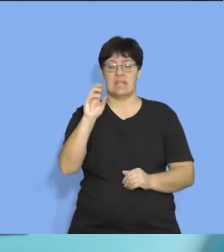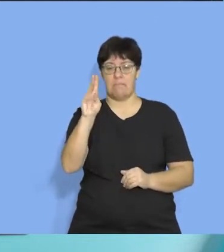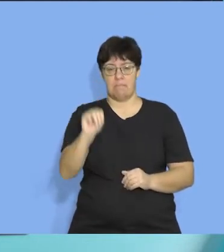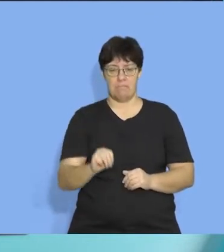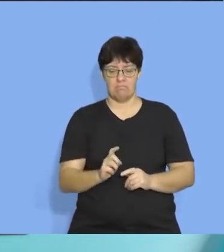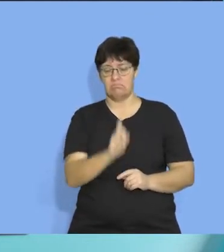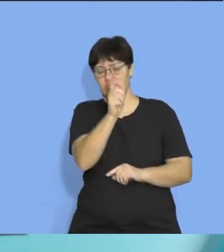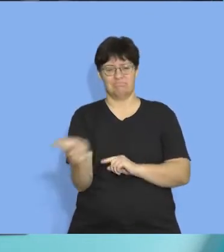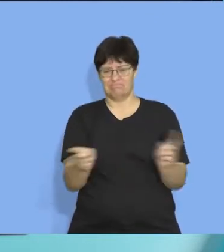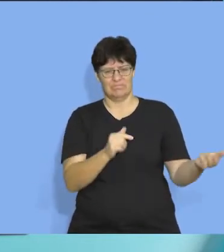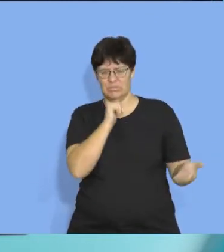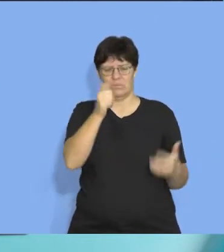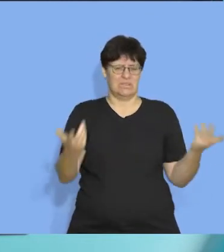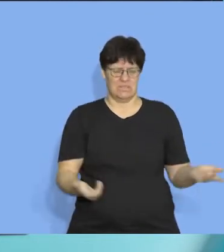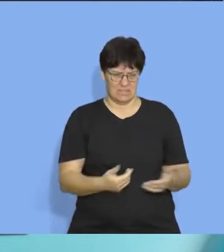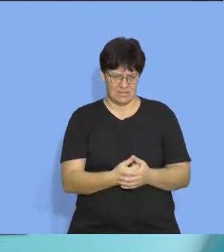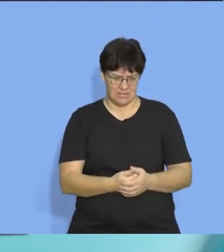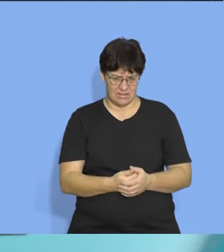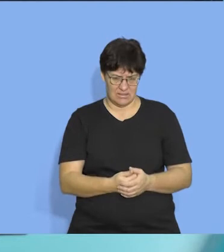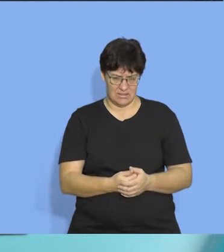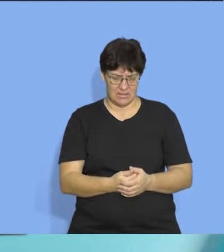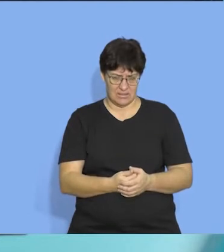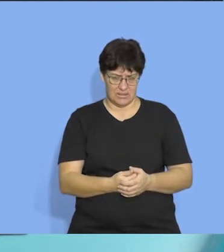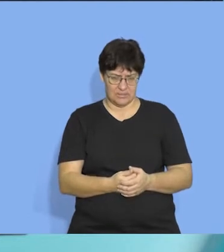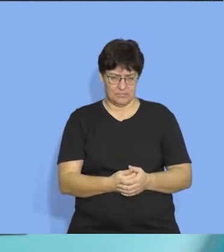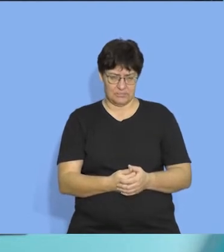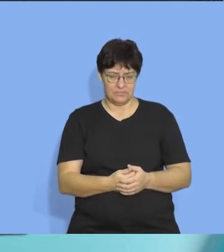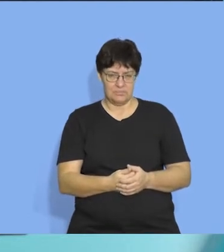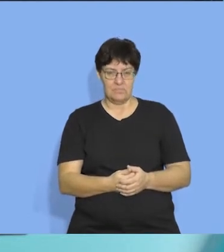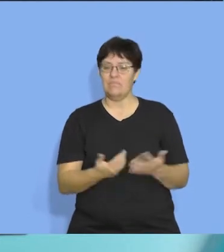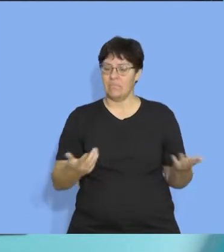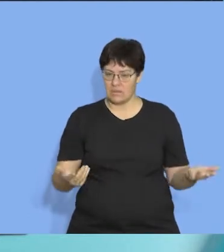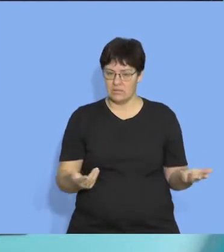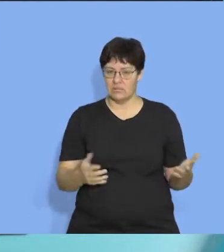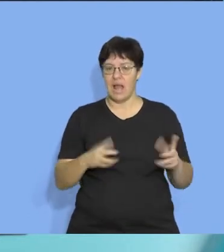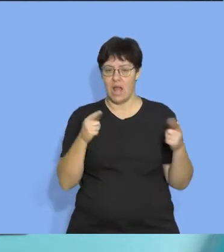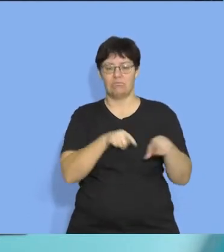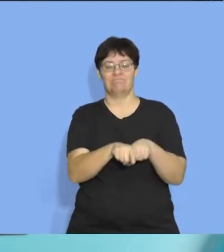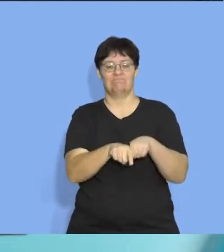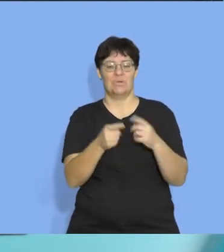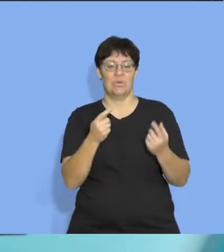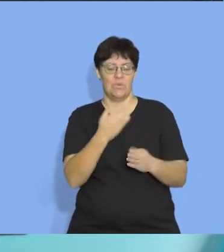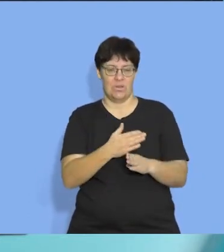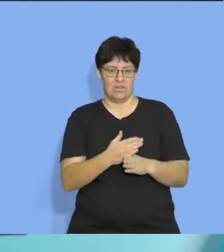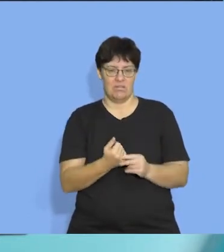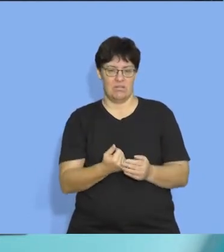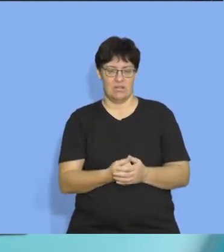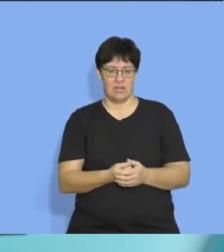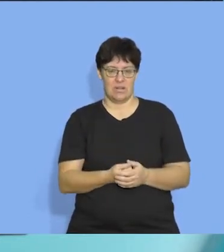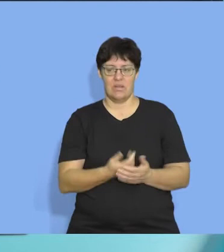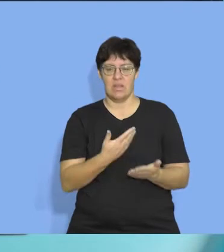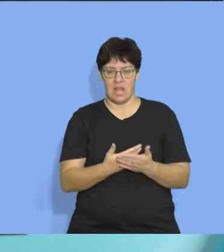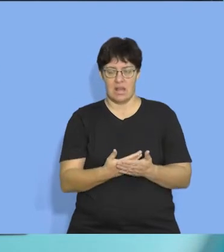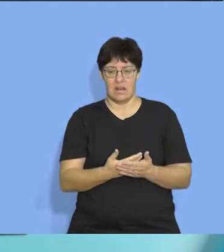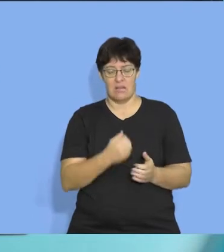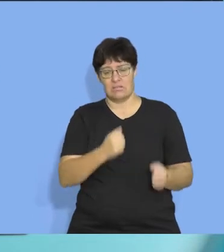kilometers. Okay, distance doesn't care about which way we went. And that's actually how races work. You can run a